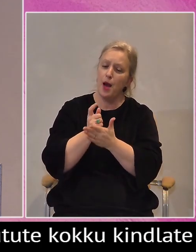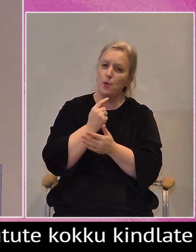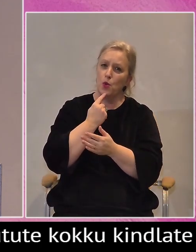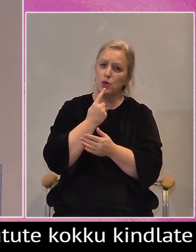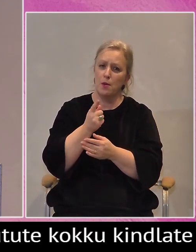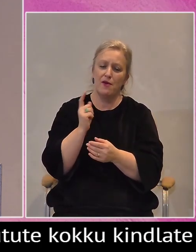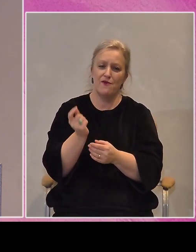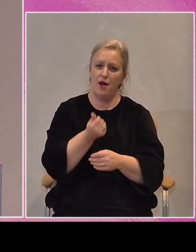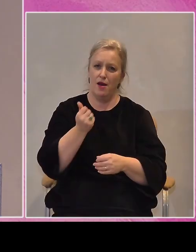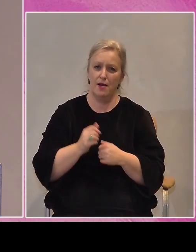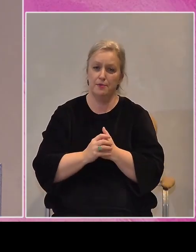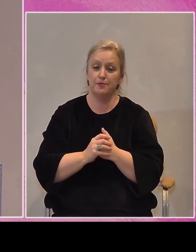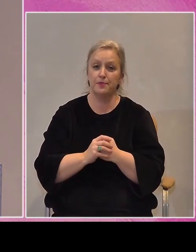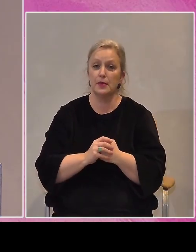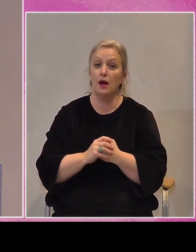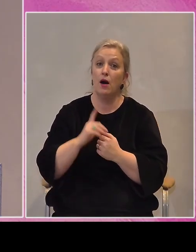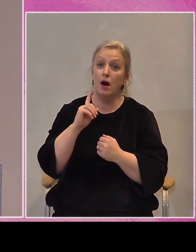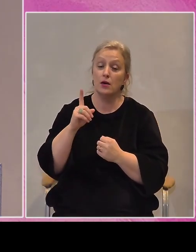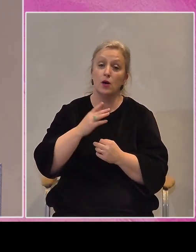various patient groups or organizations?